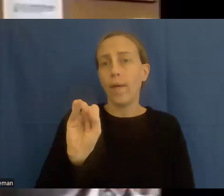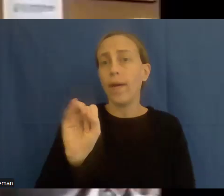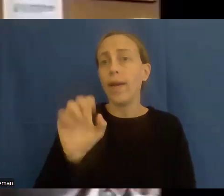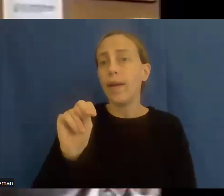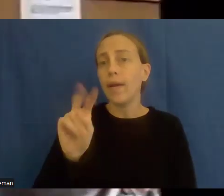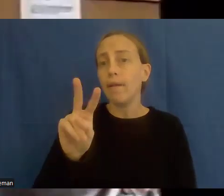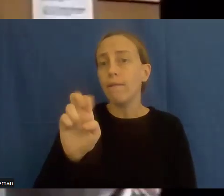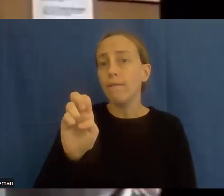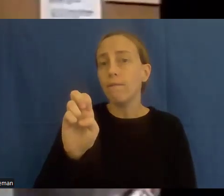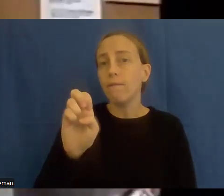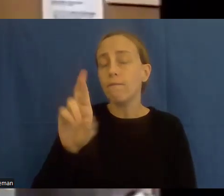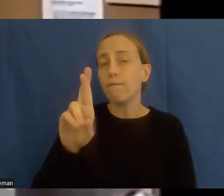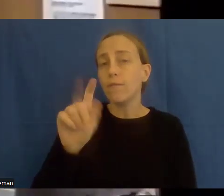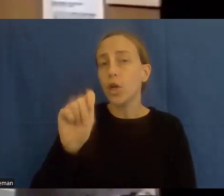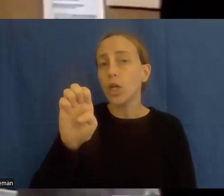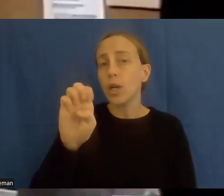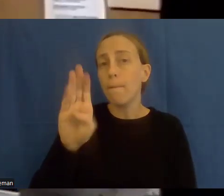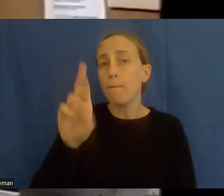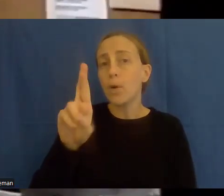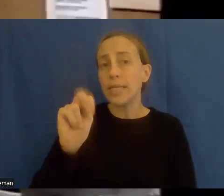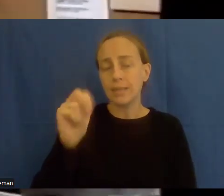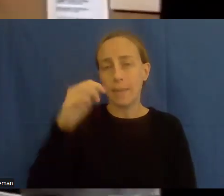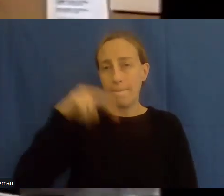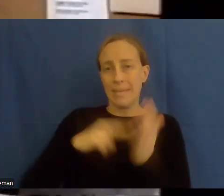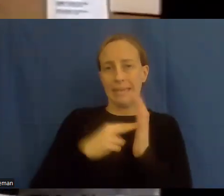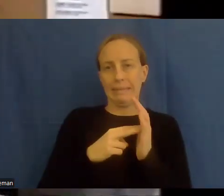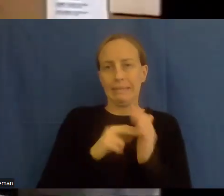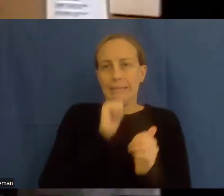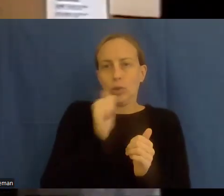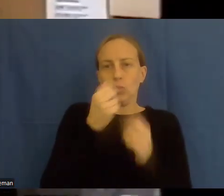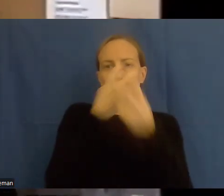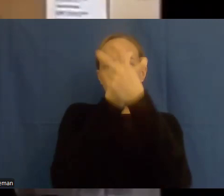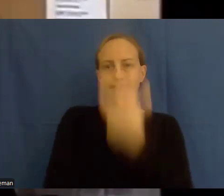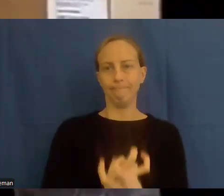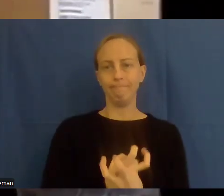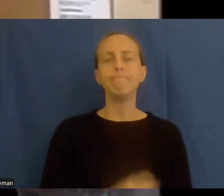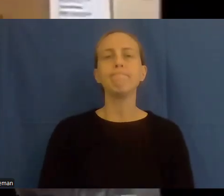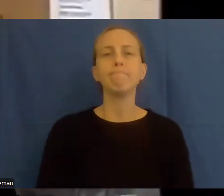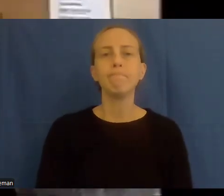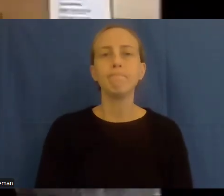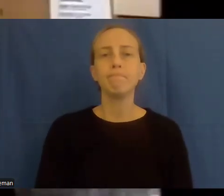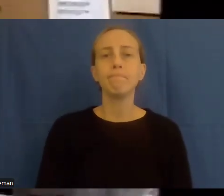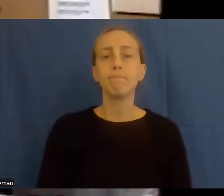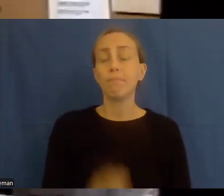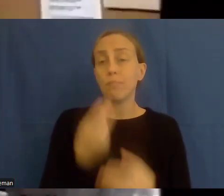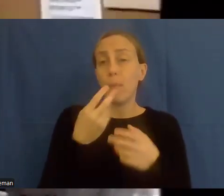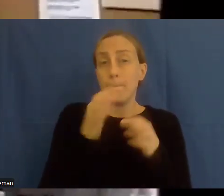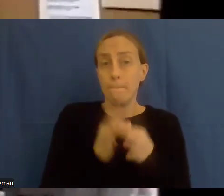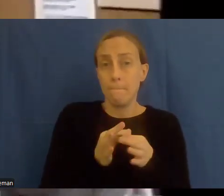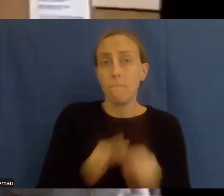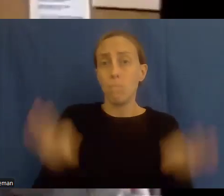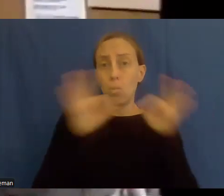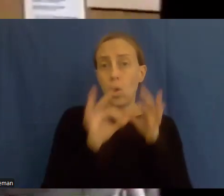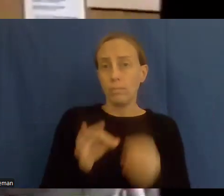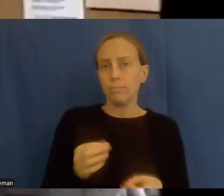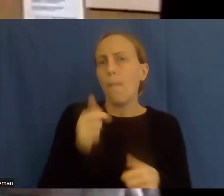have cute little antennules and longer antennae. Their taste receptors are located up here in their antennae.